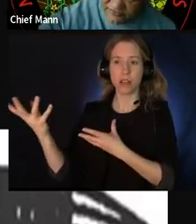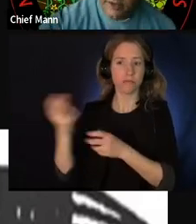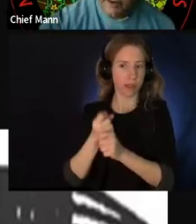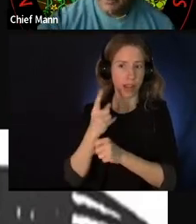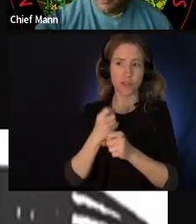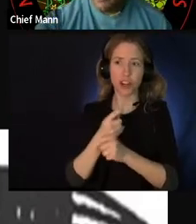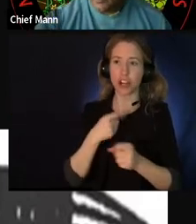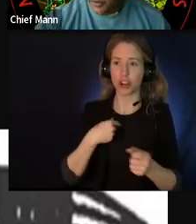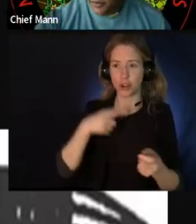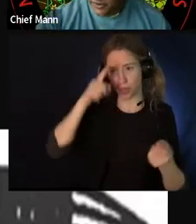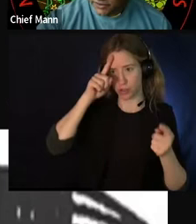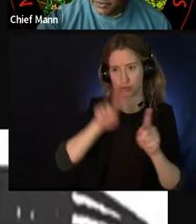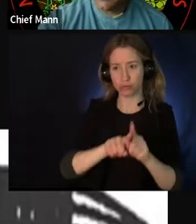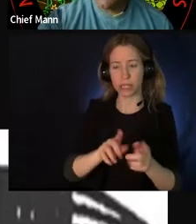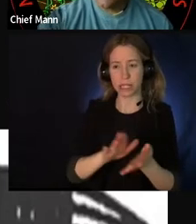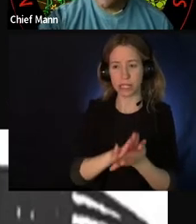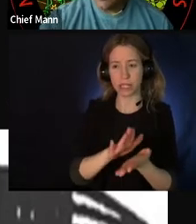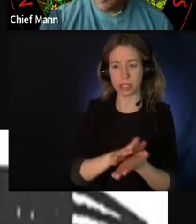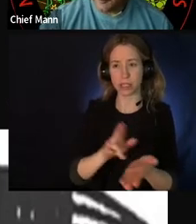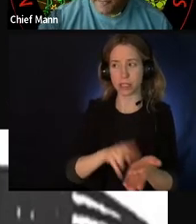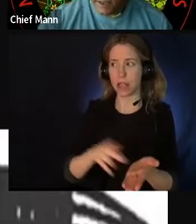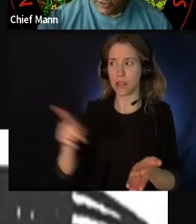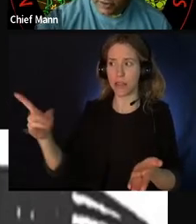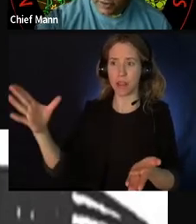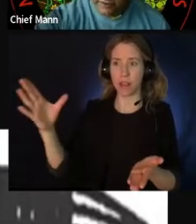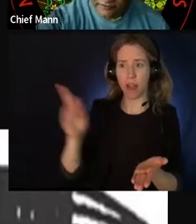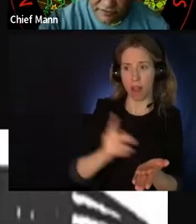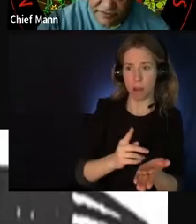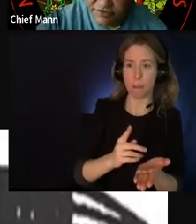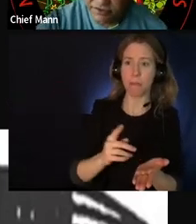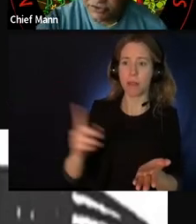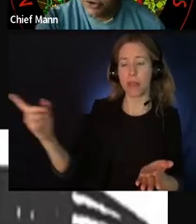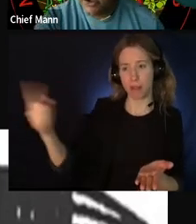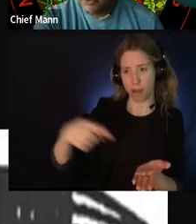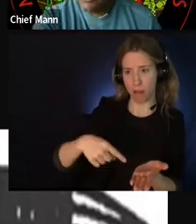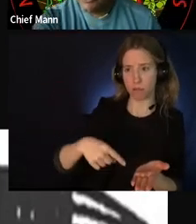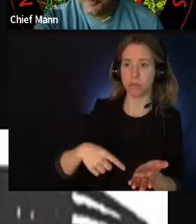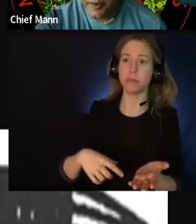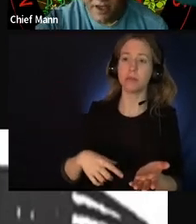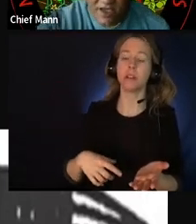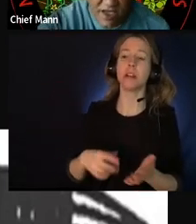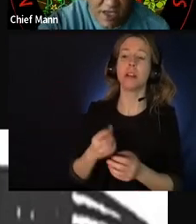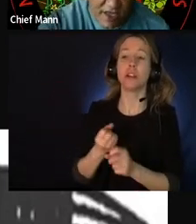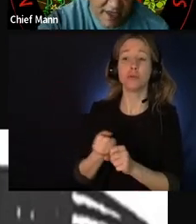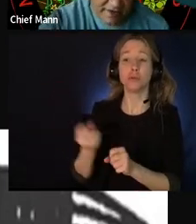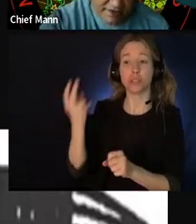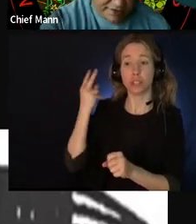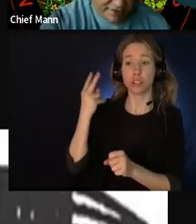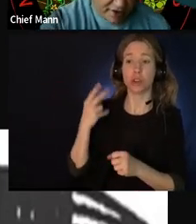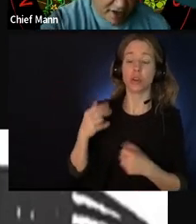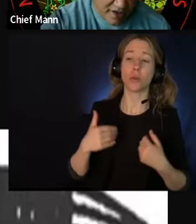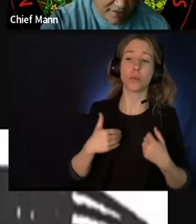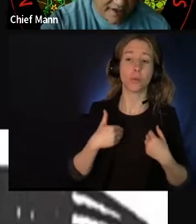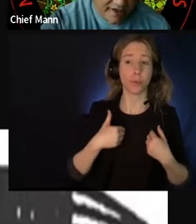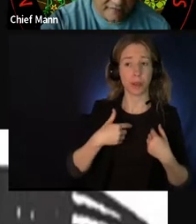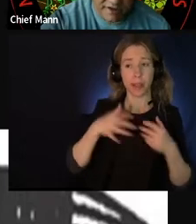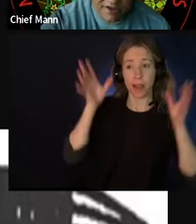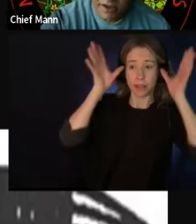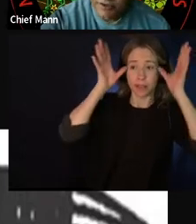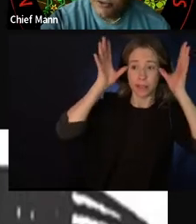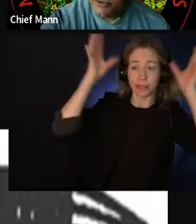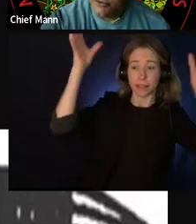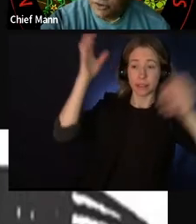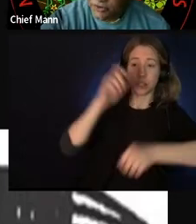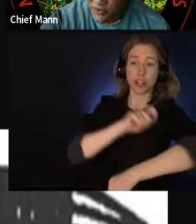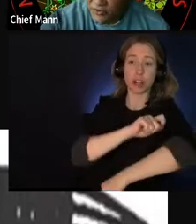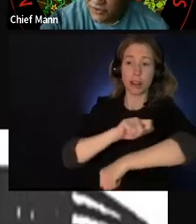we provided them with a deer hide as a gift in exchange. And they have